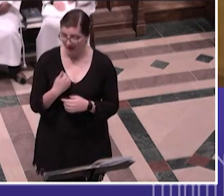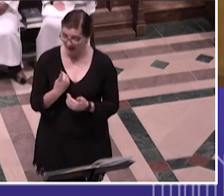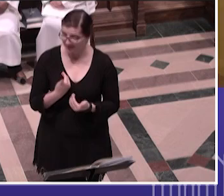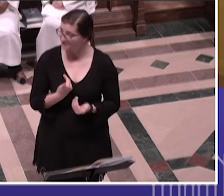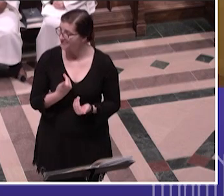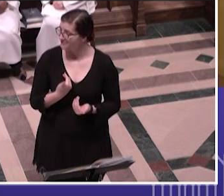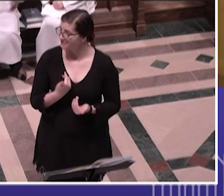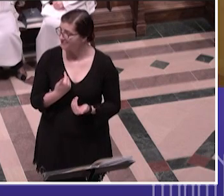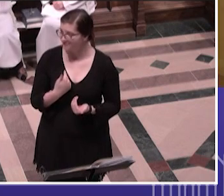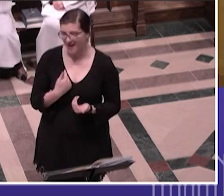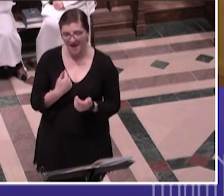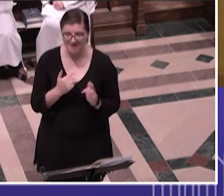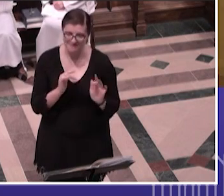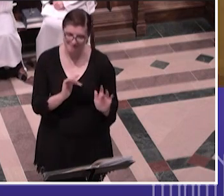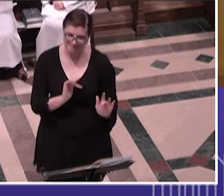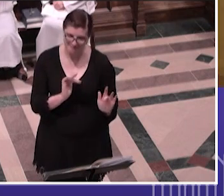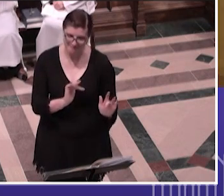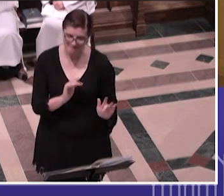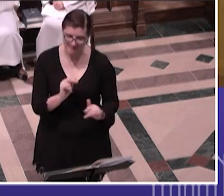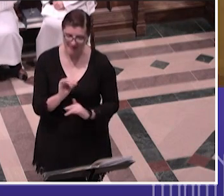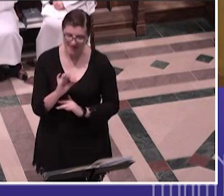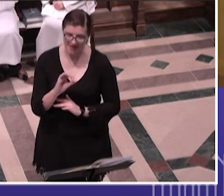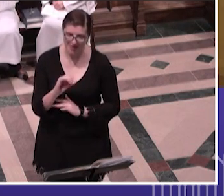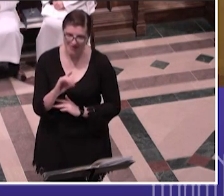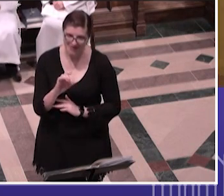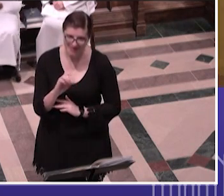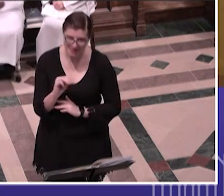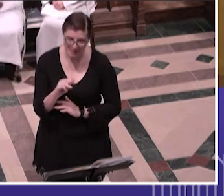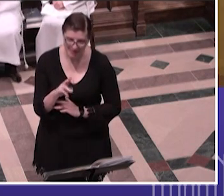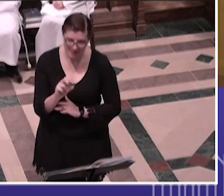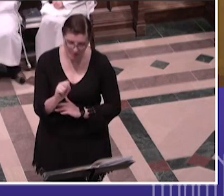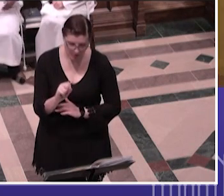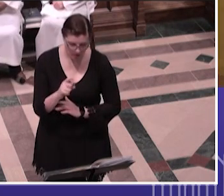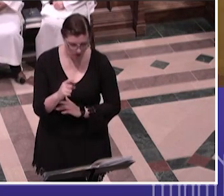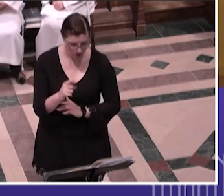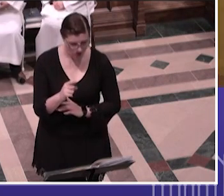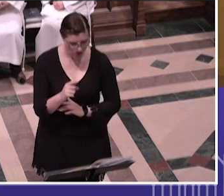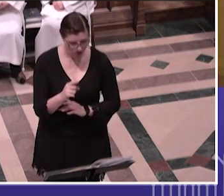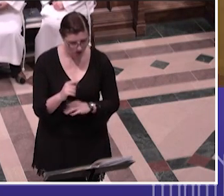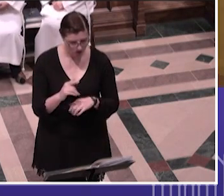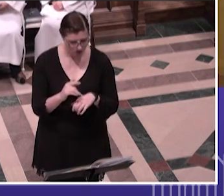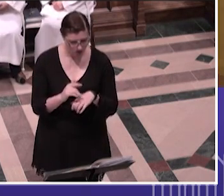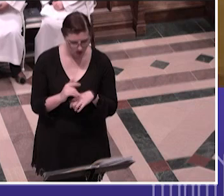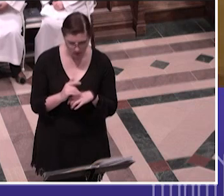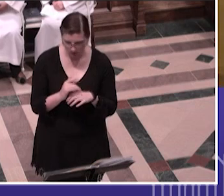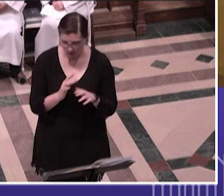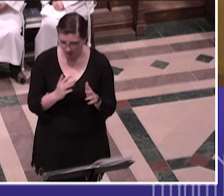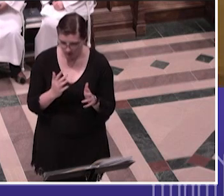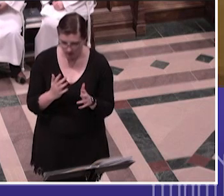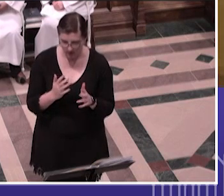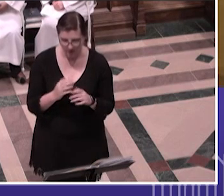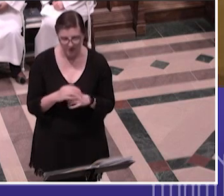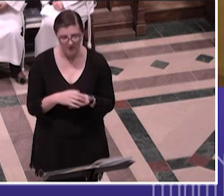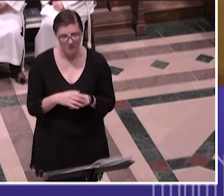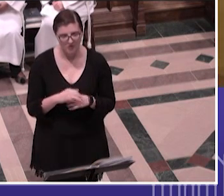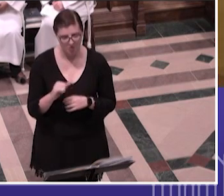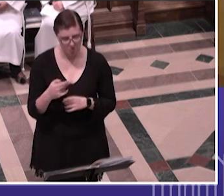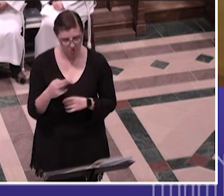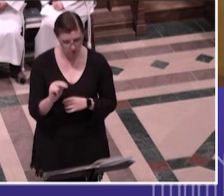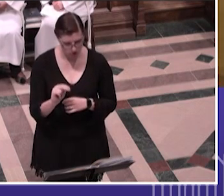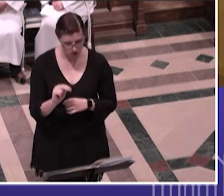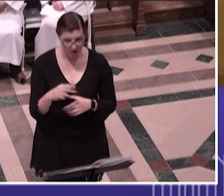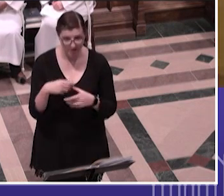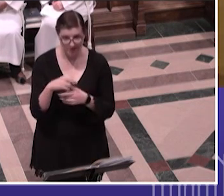Nicodemus sympathizer. He has been much maligned over the millennia. John of Patmos in the book